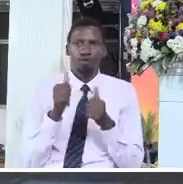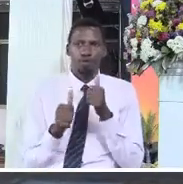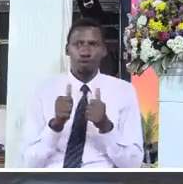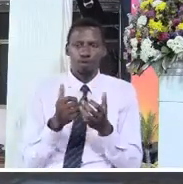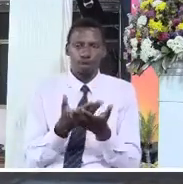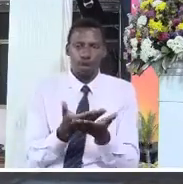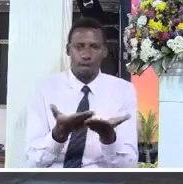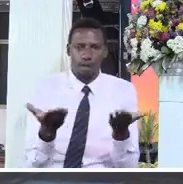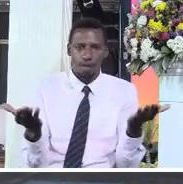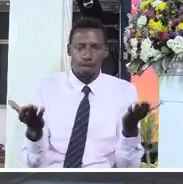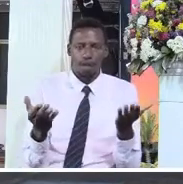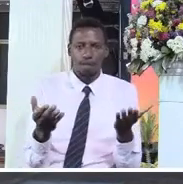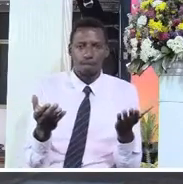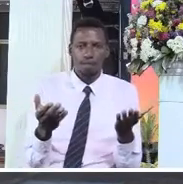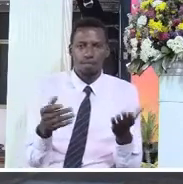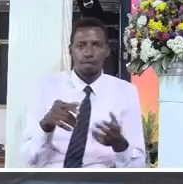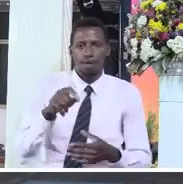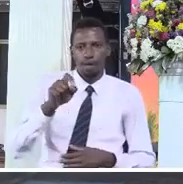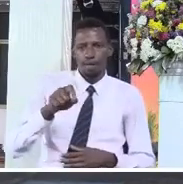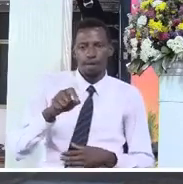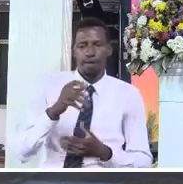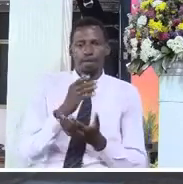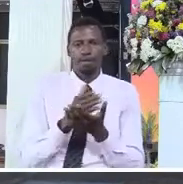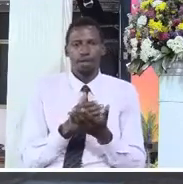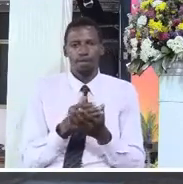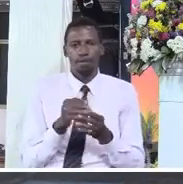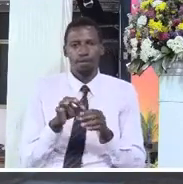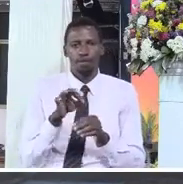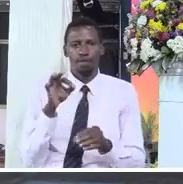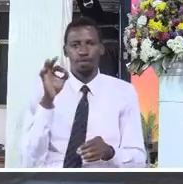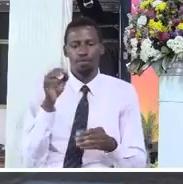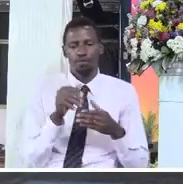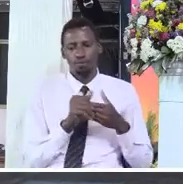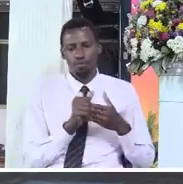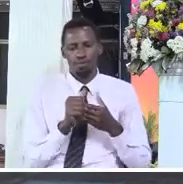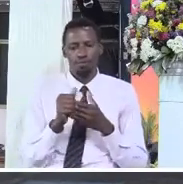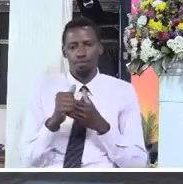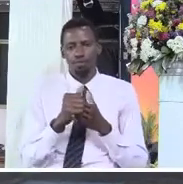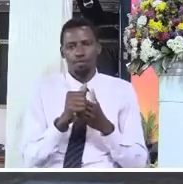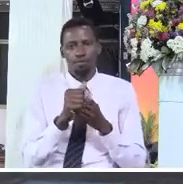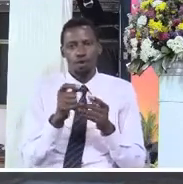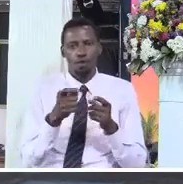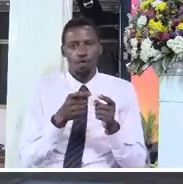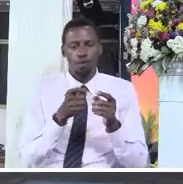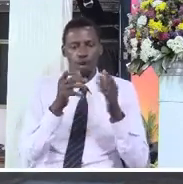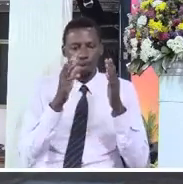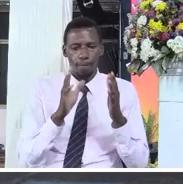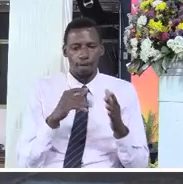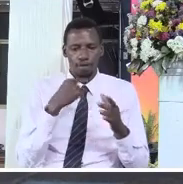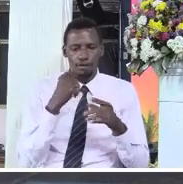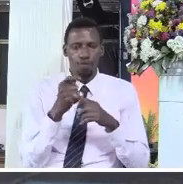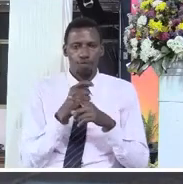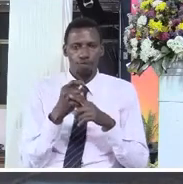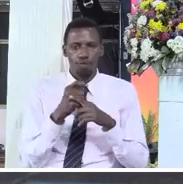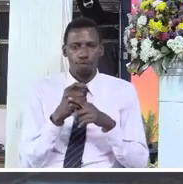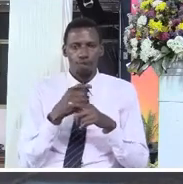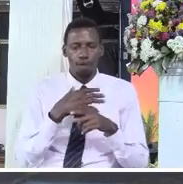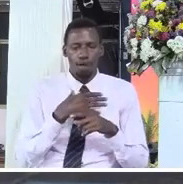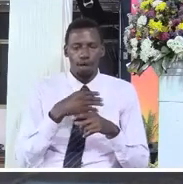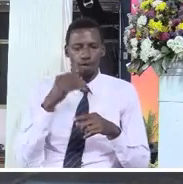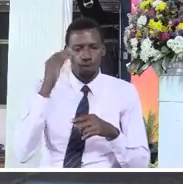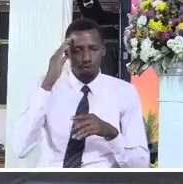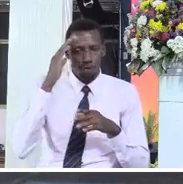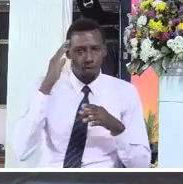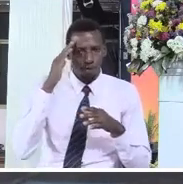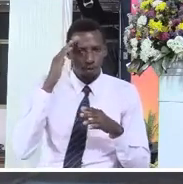they need some spiritual guidance from somebody who is trained and has got the know-how. That is